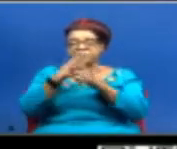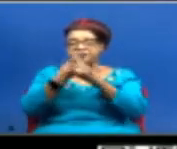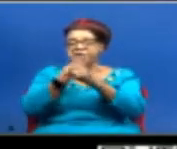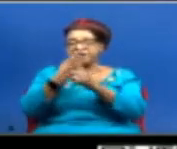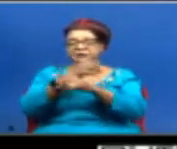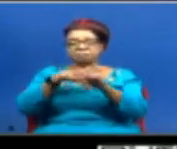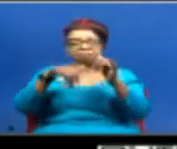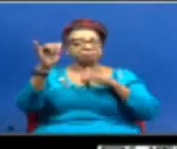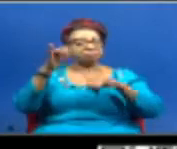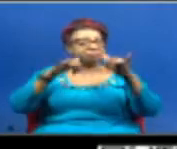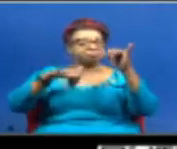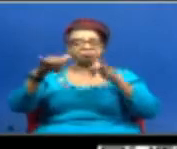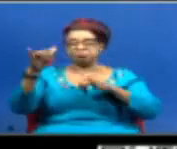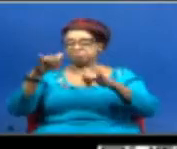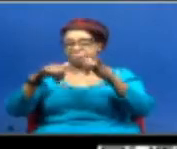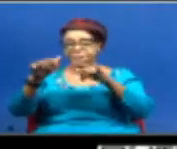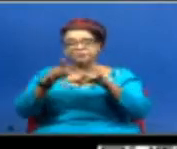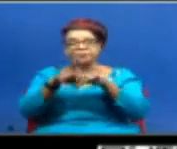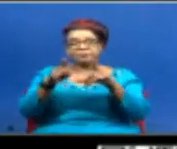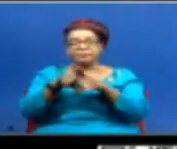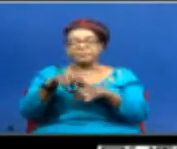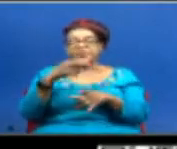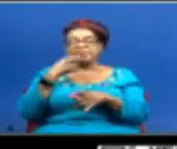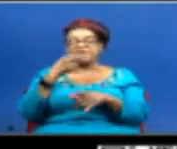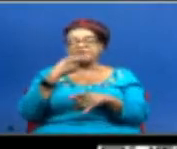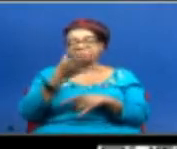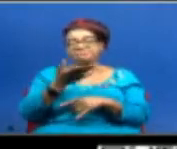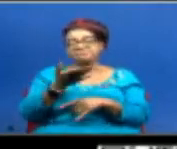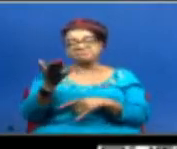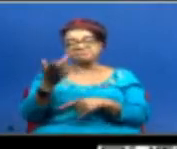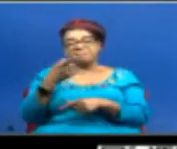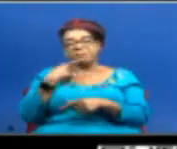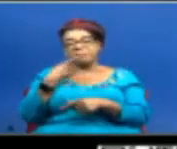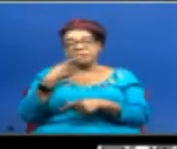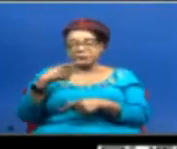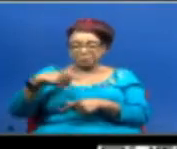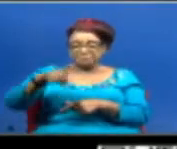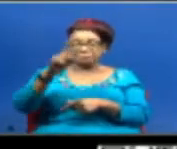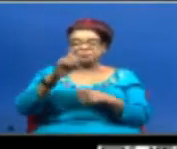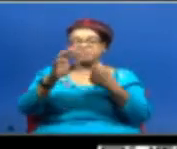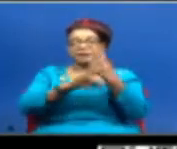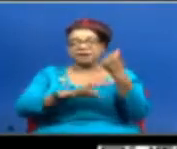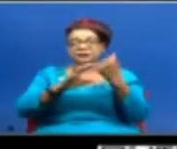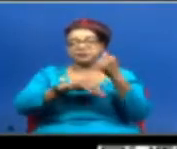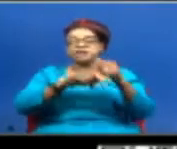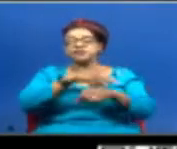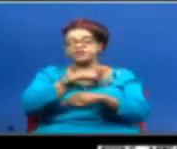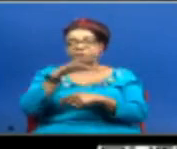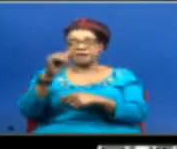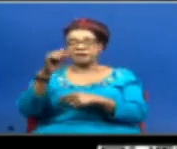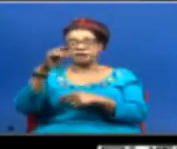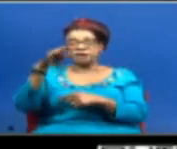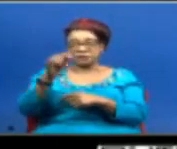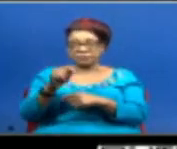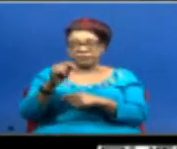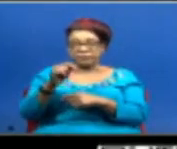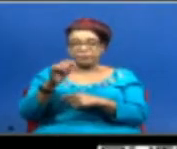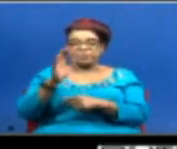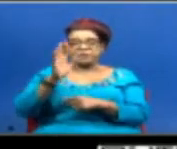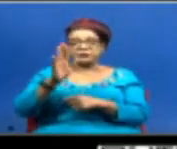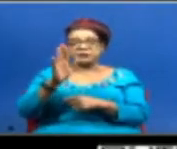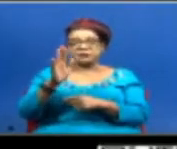travels and has laughed off his critics, saying that he is the country's chief agent. The president, who has now been